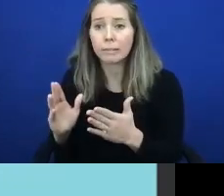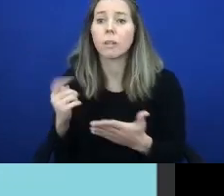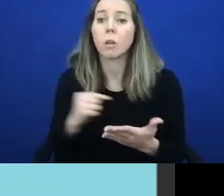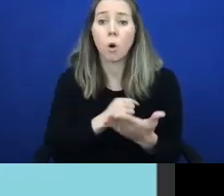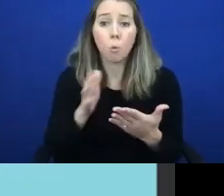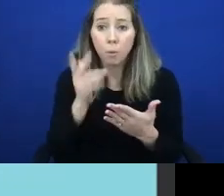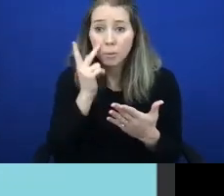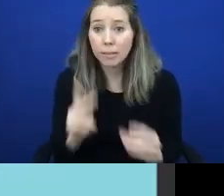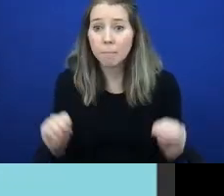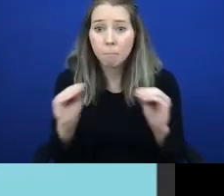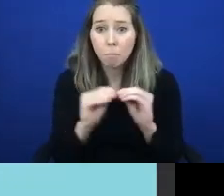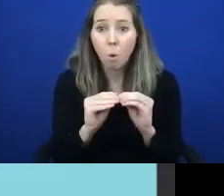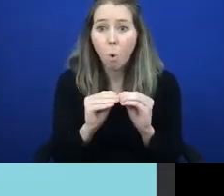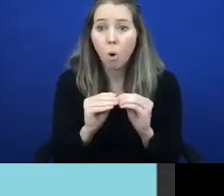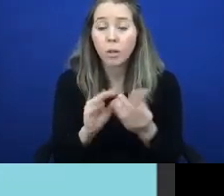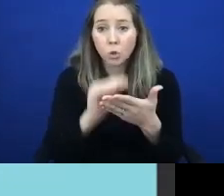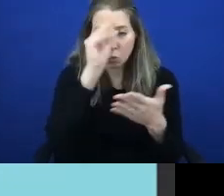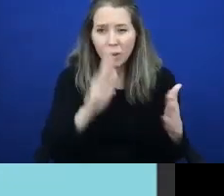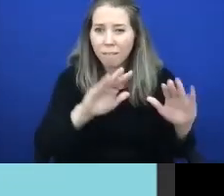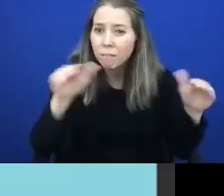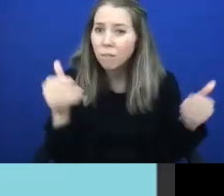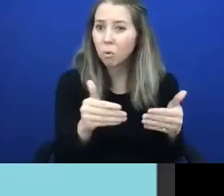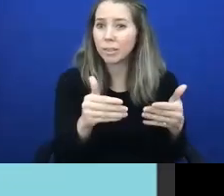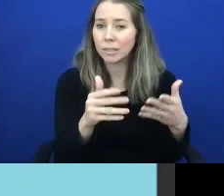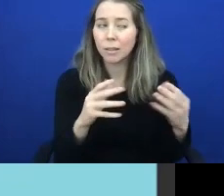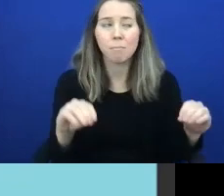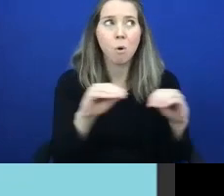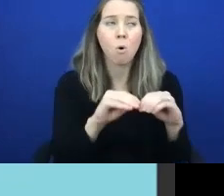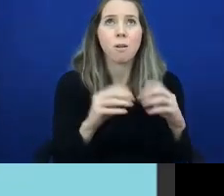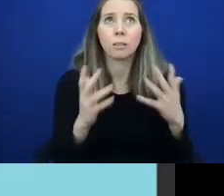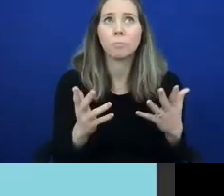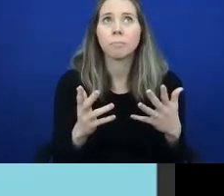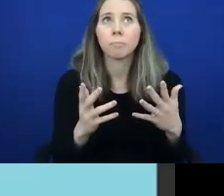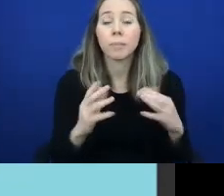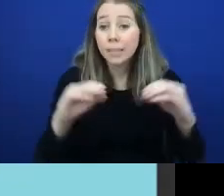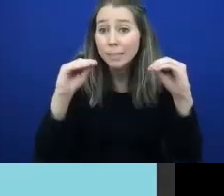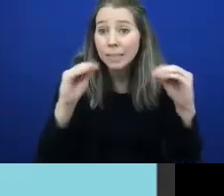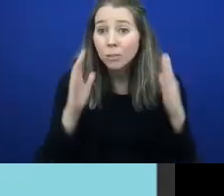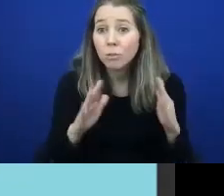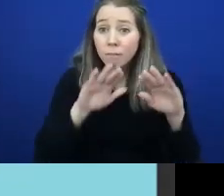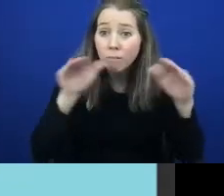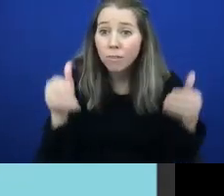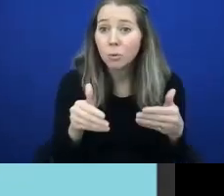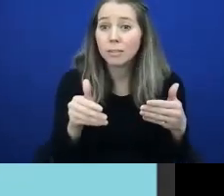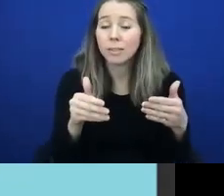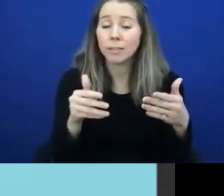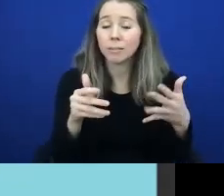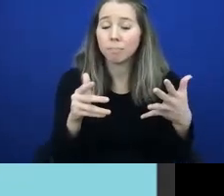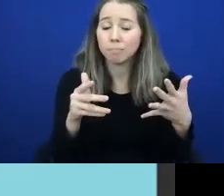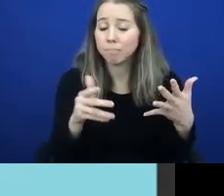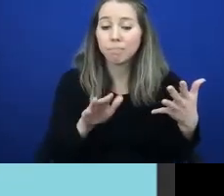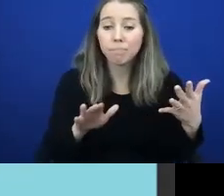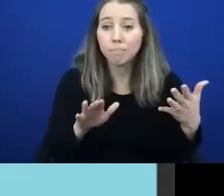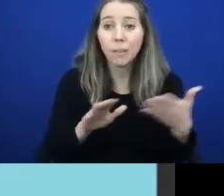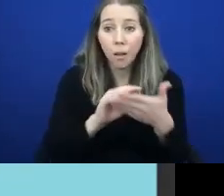see more student-centeredness and more teachers focusing on the student